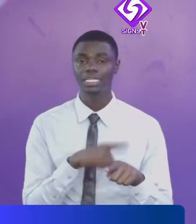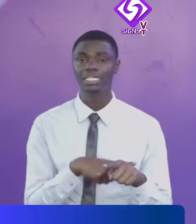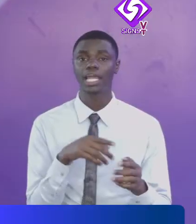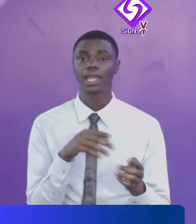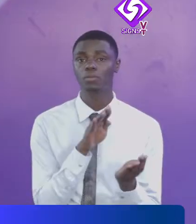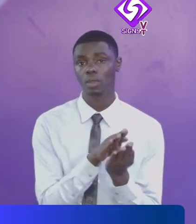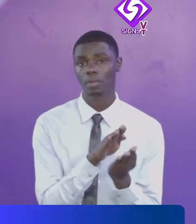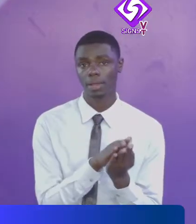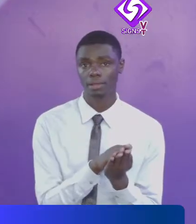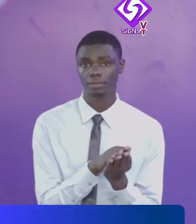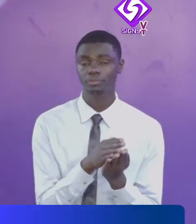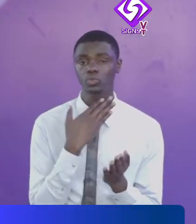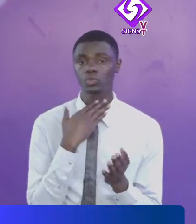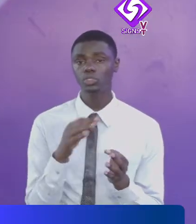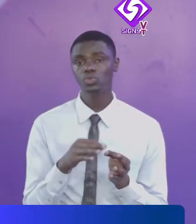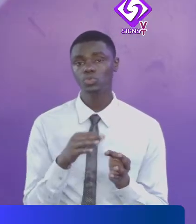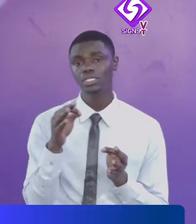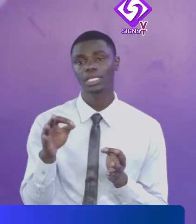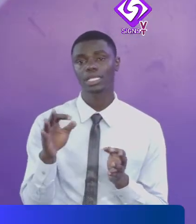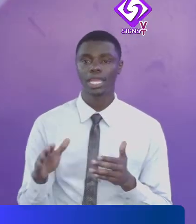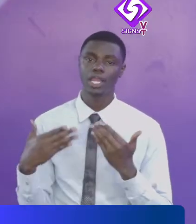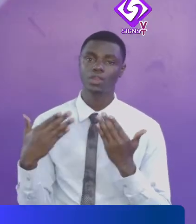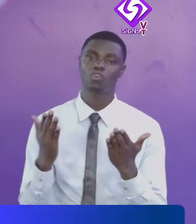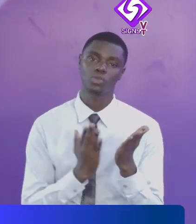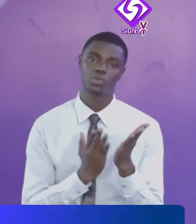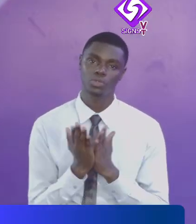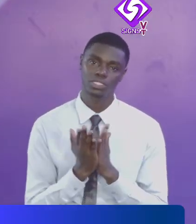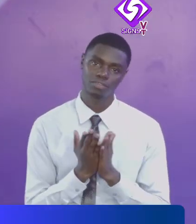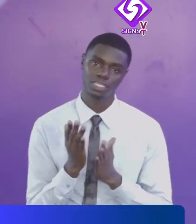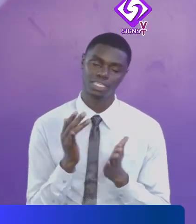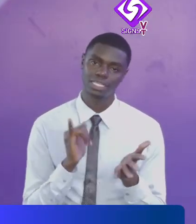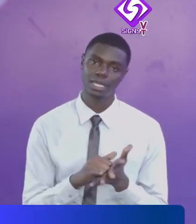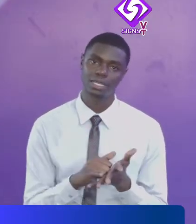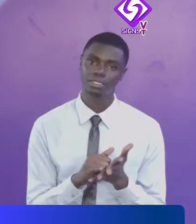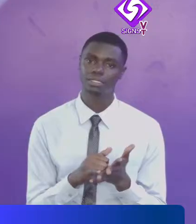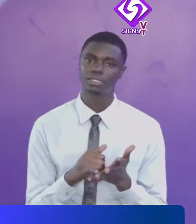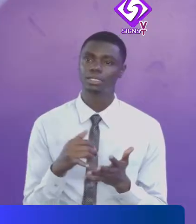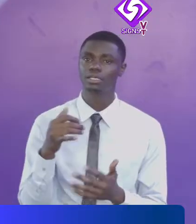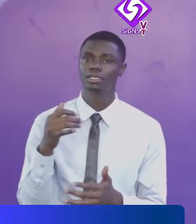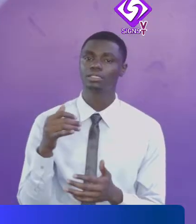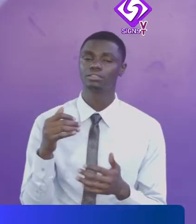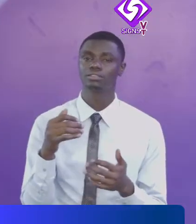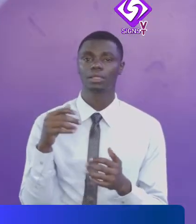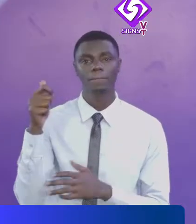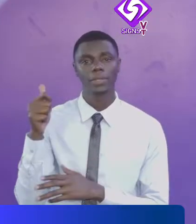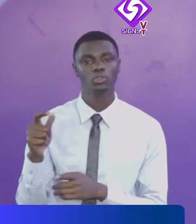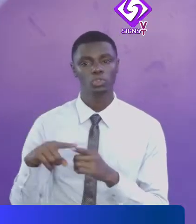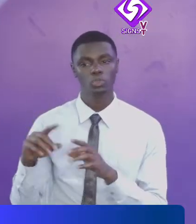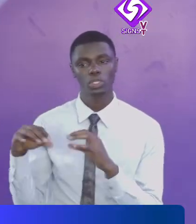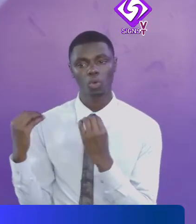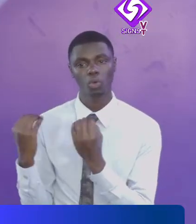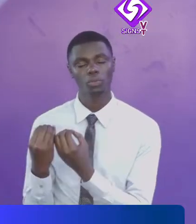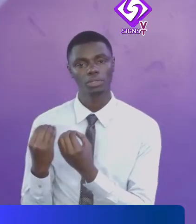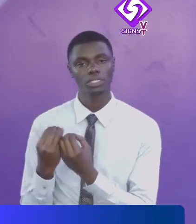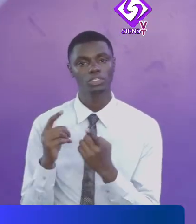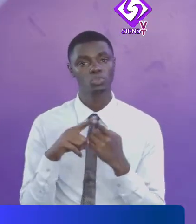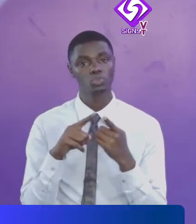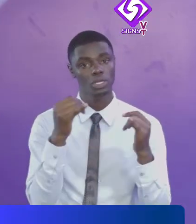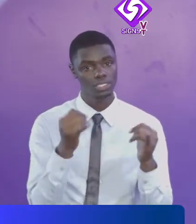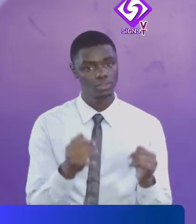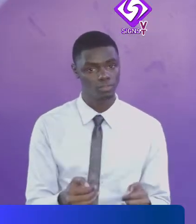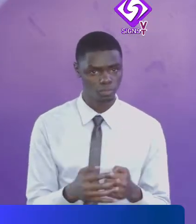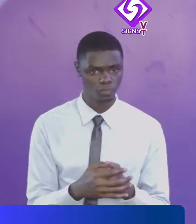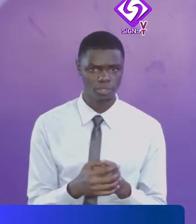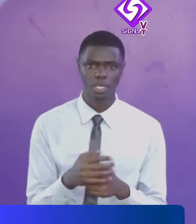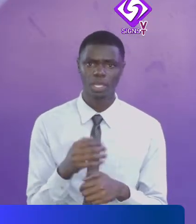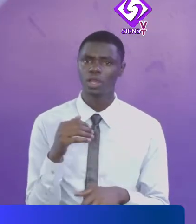you, we want to extend and offer you these services that we have primarily offered to pensions and corporates, to you as individuals, so that we can get you a lot